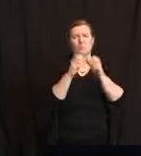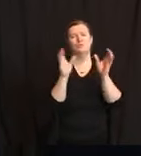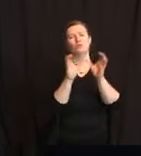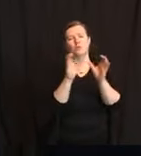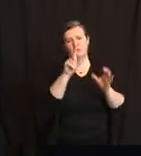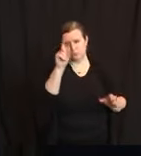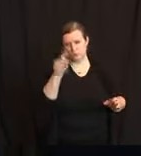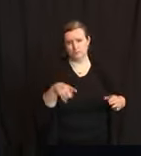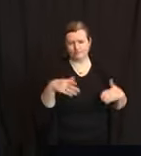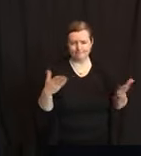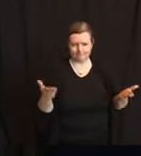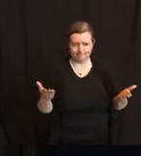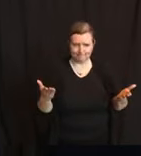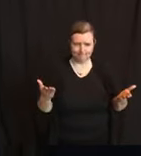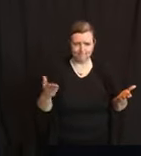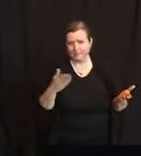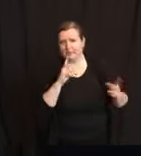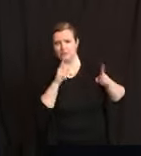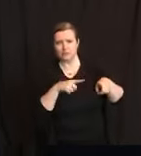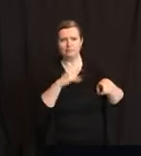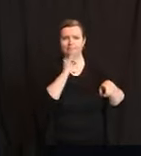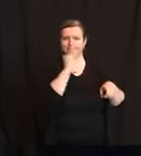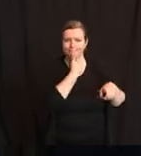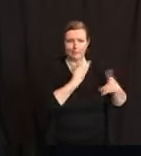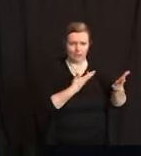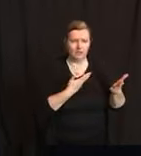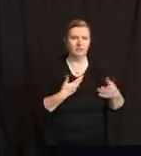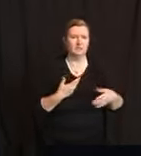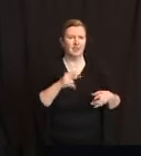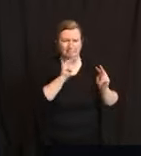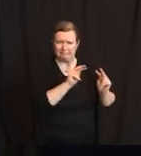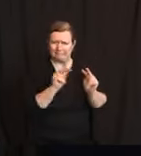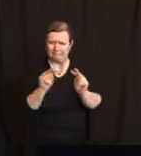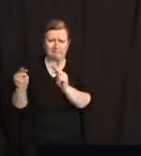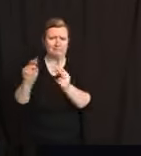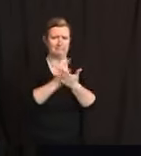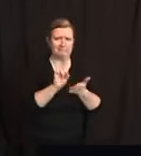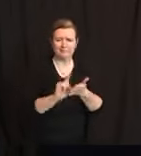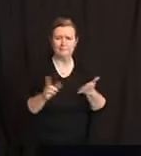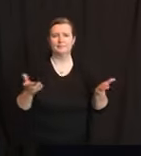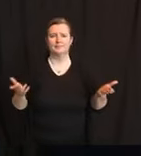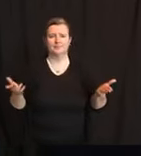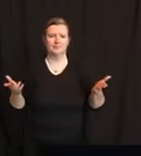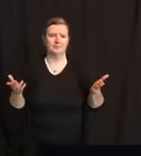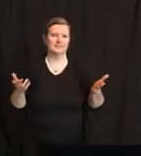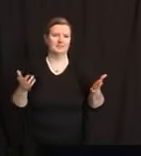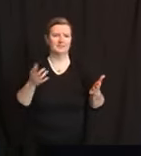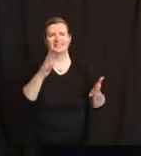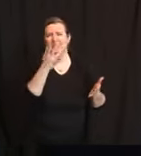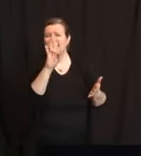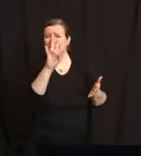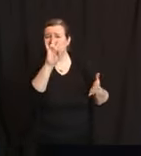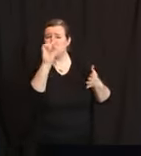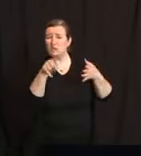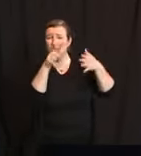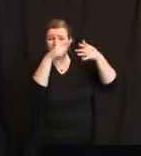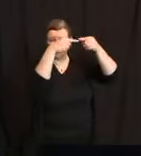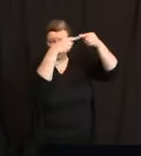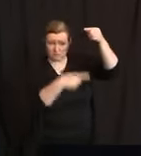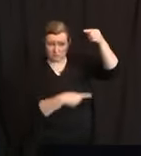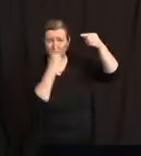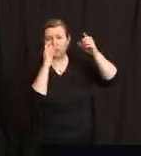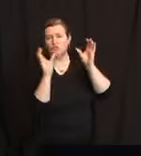basically redoing that process week by week. I want to confirm that, because I don't know, of the 7 questions, I don't know that all 7 wrong answers are going to be able to be fixed. So I want to get